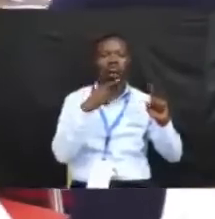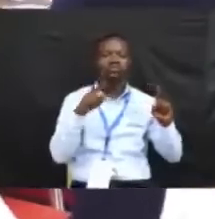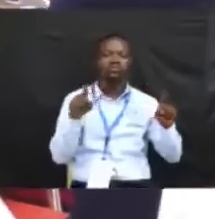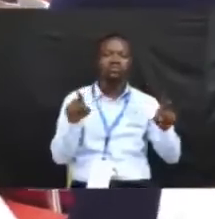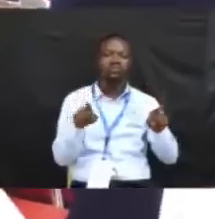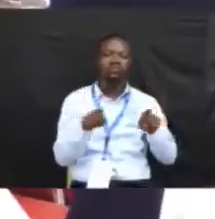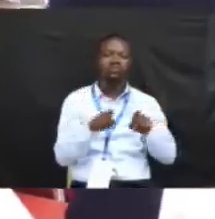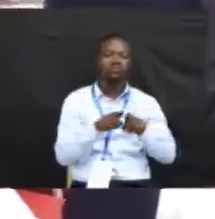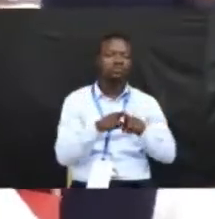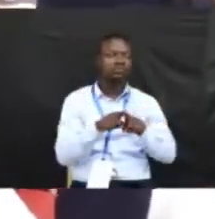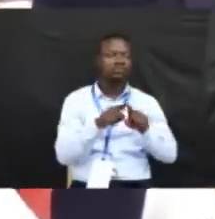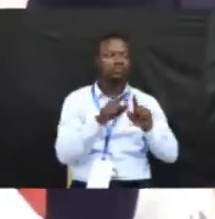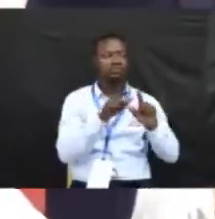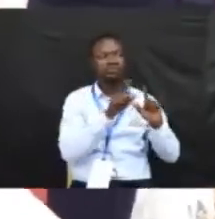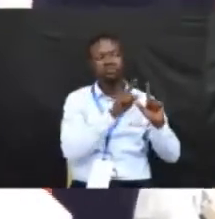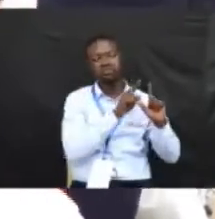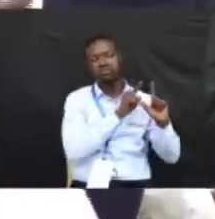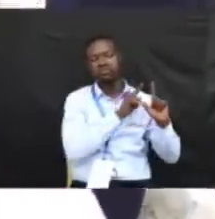my sire.